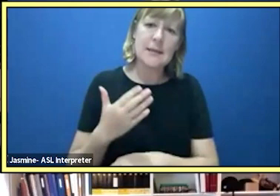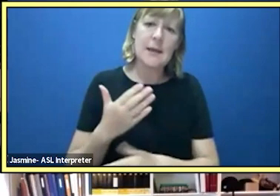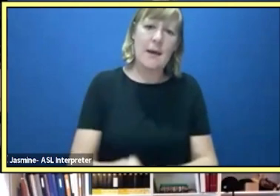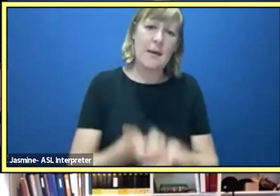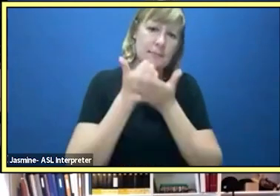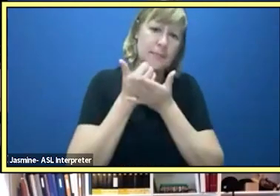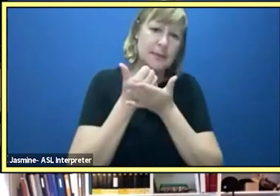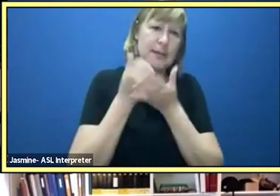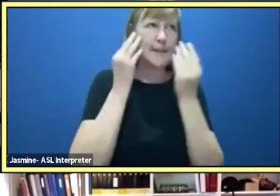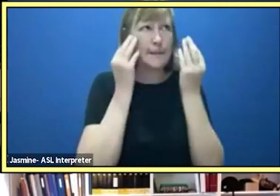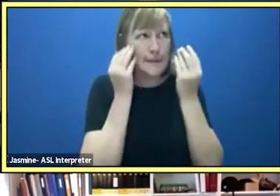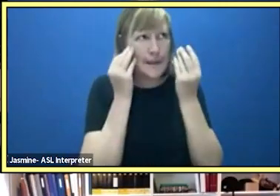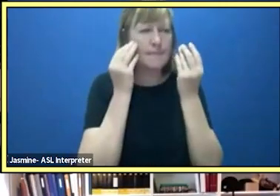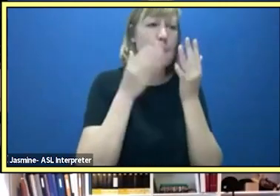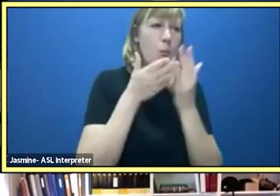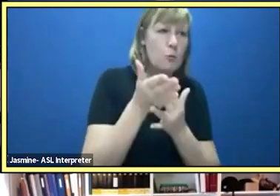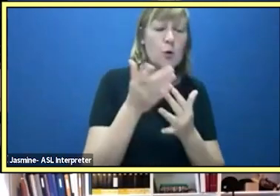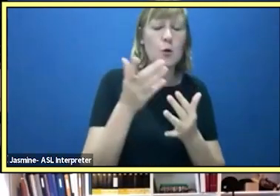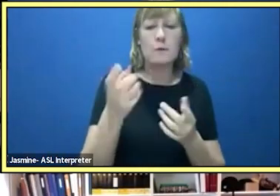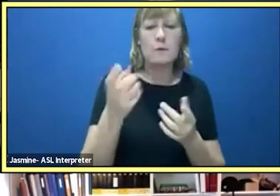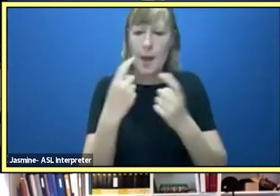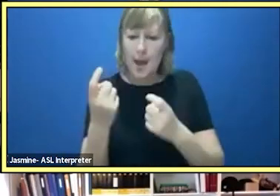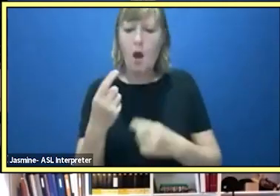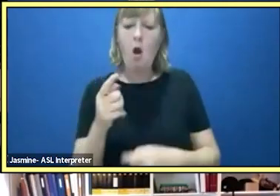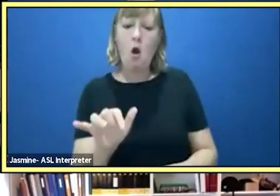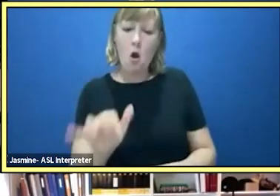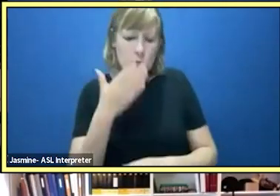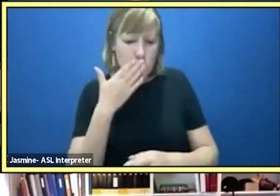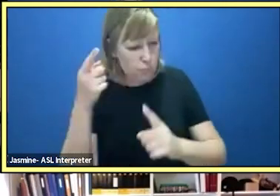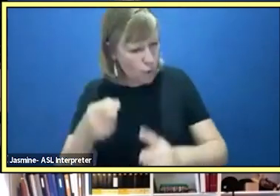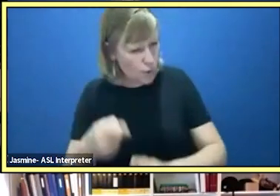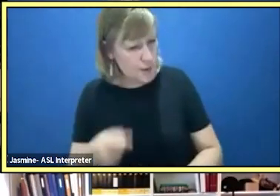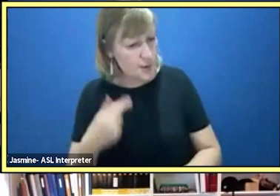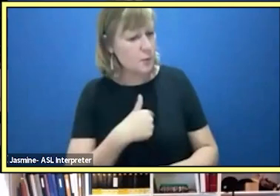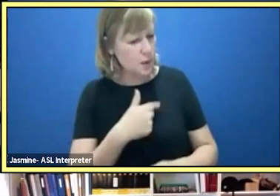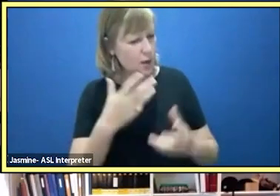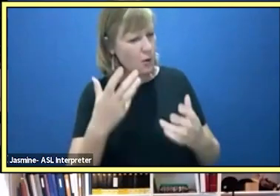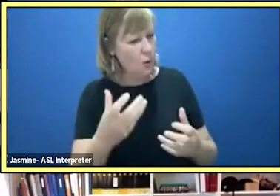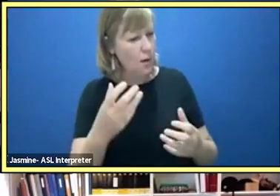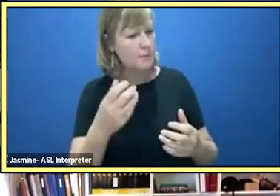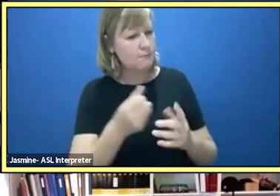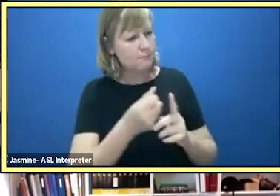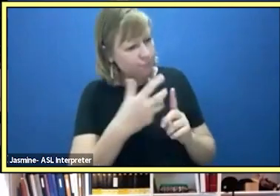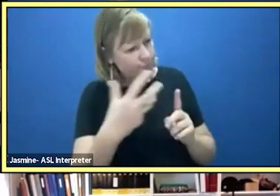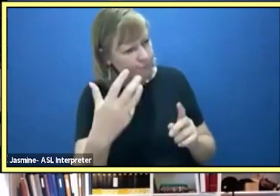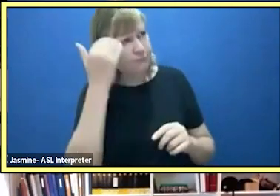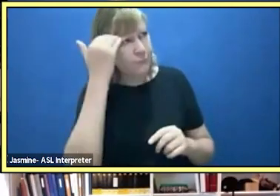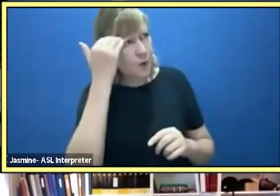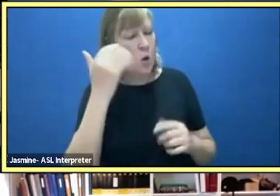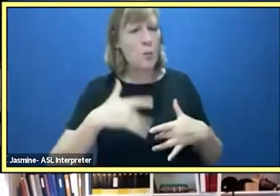us questions. We want to make sure we've kind of thought of all the things we can think about. So everyone has a great